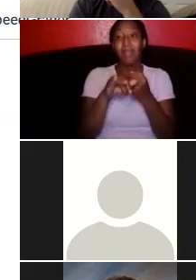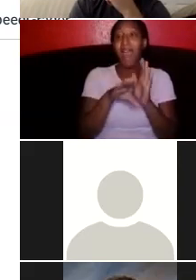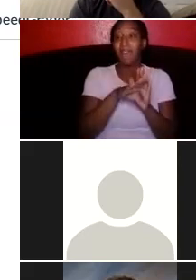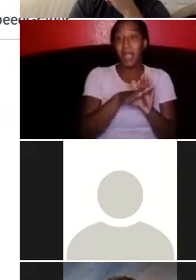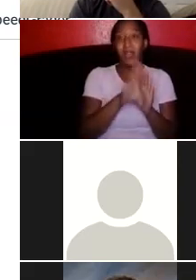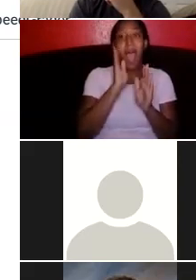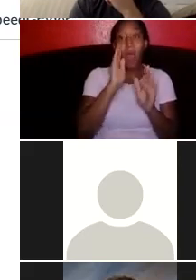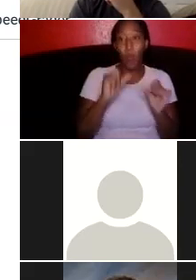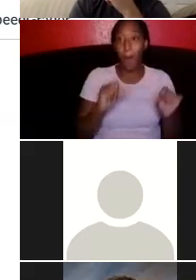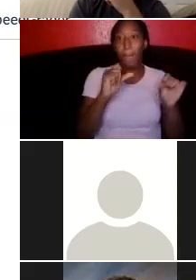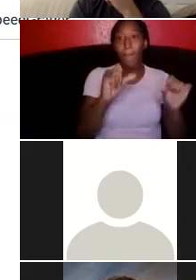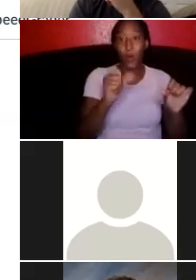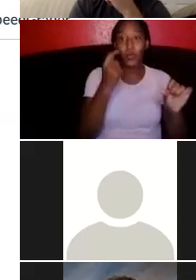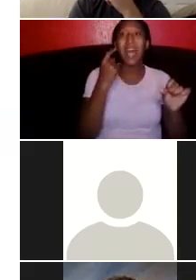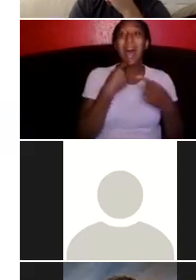All right.